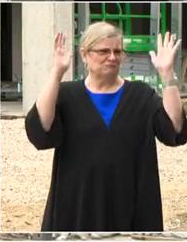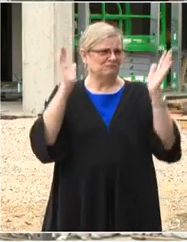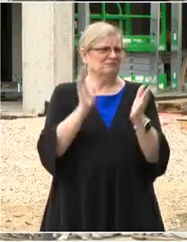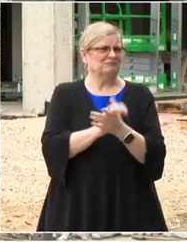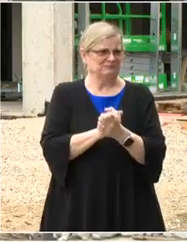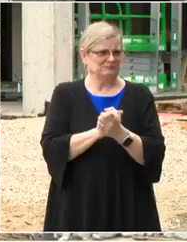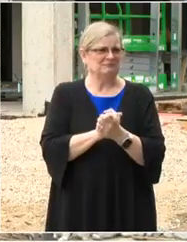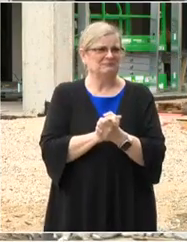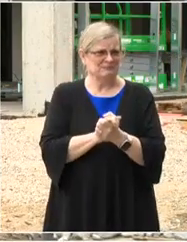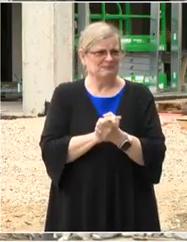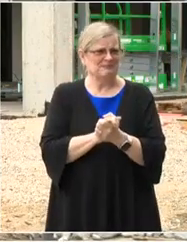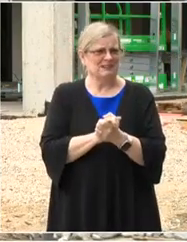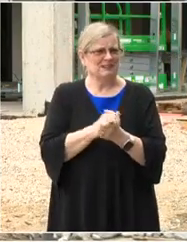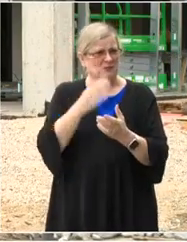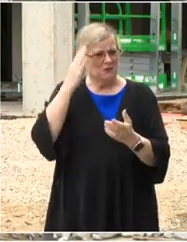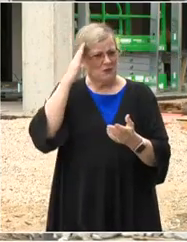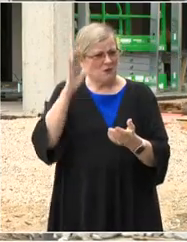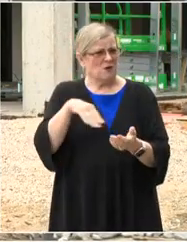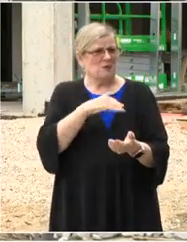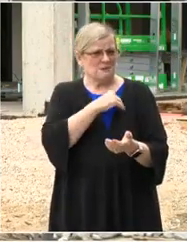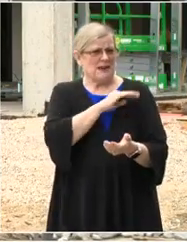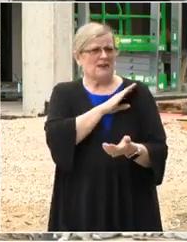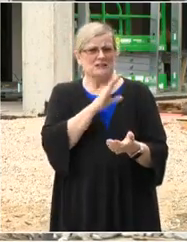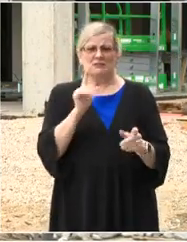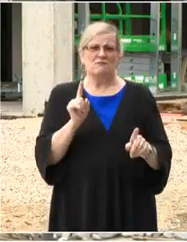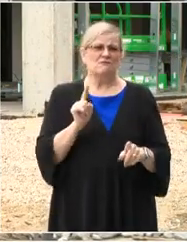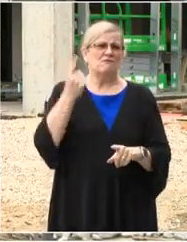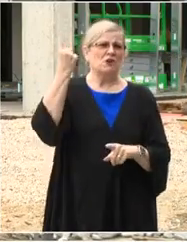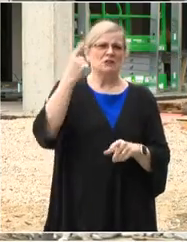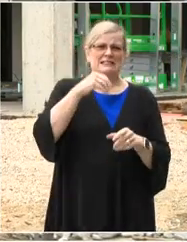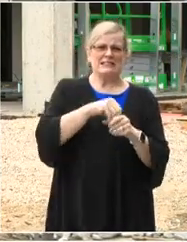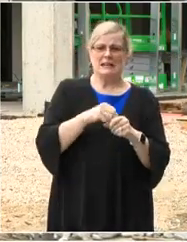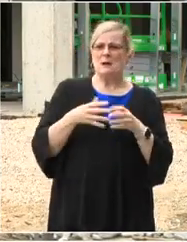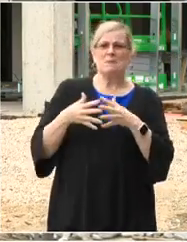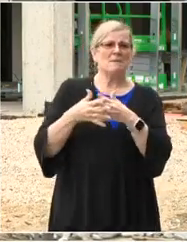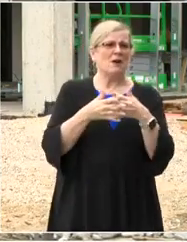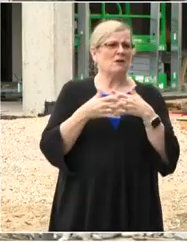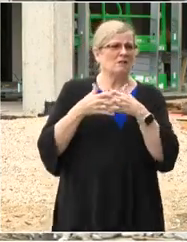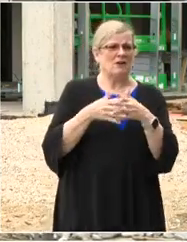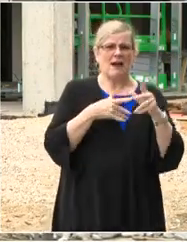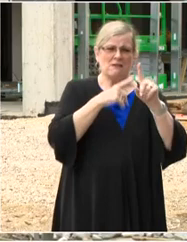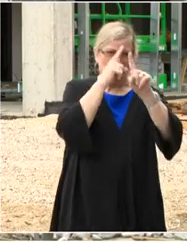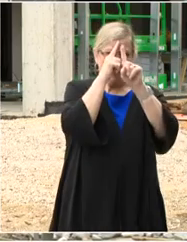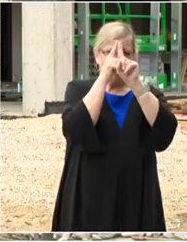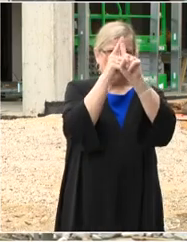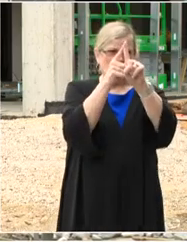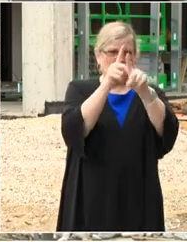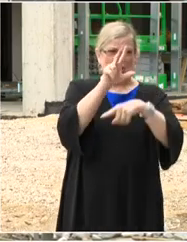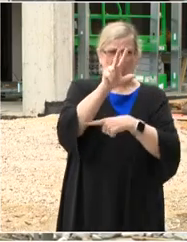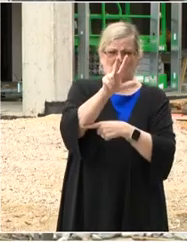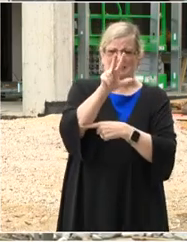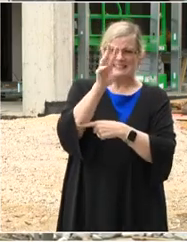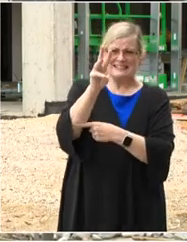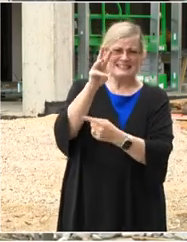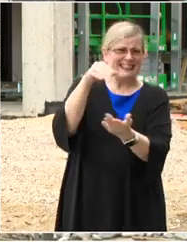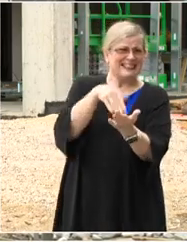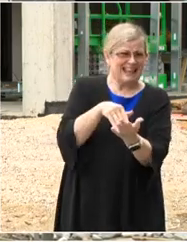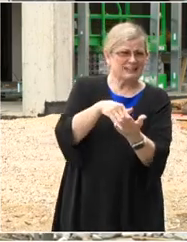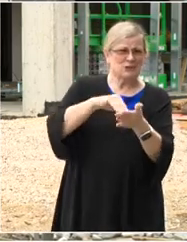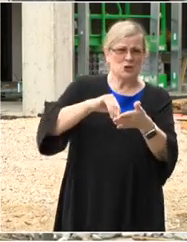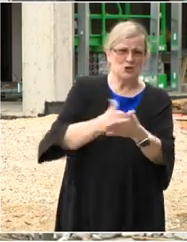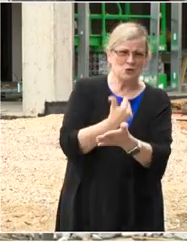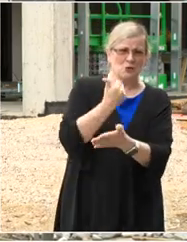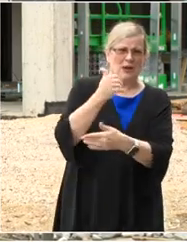We also know that the mayor made us the first in the nation, as she mentioned, to have a goal of 36,000 new units of housing by